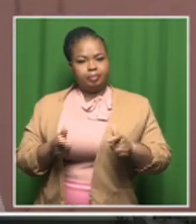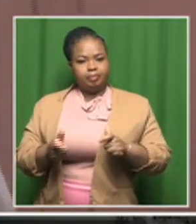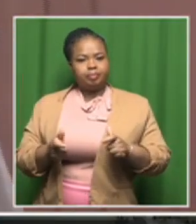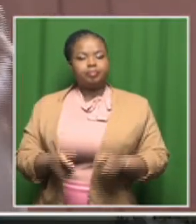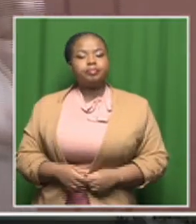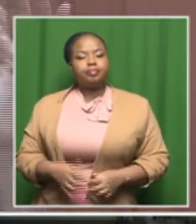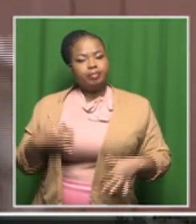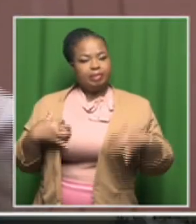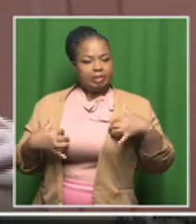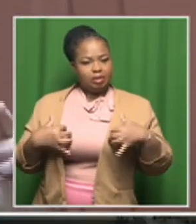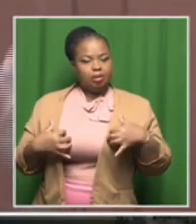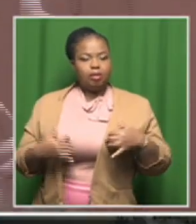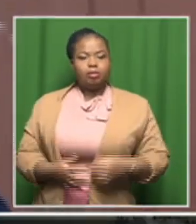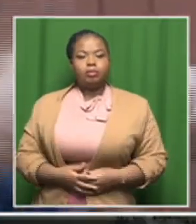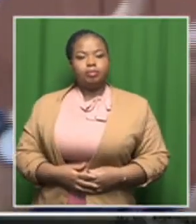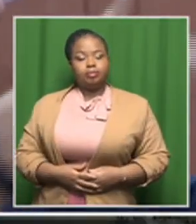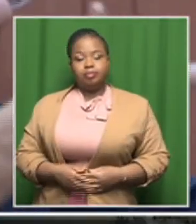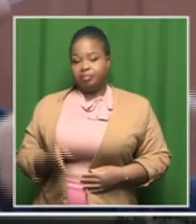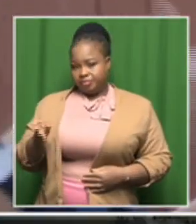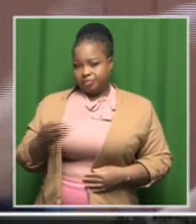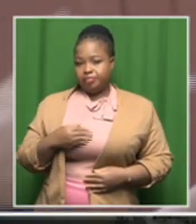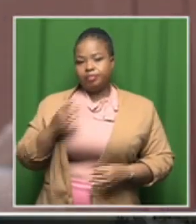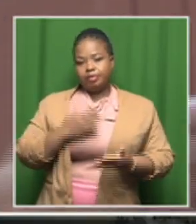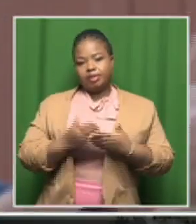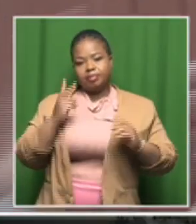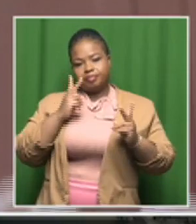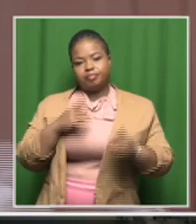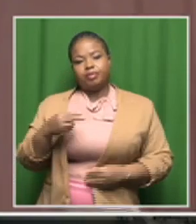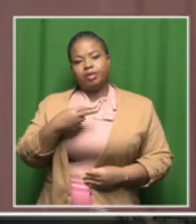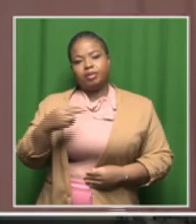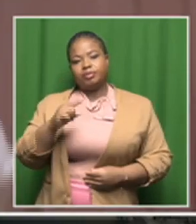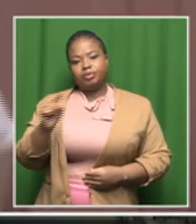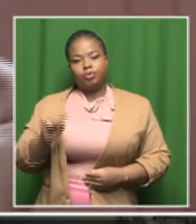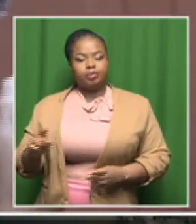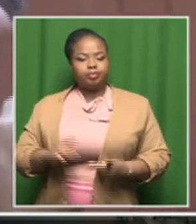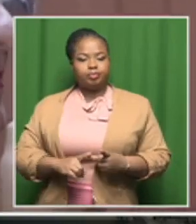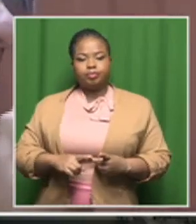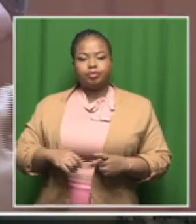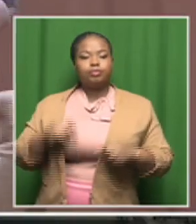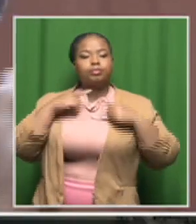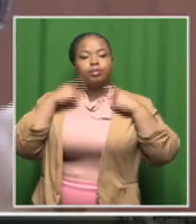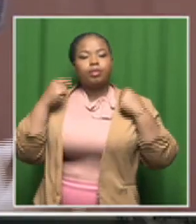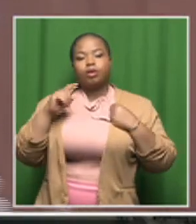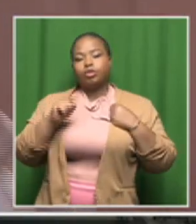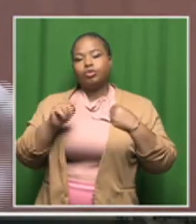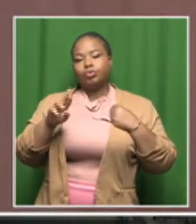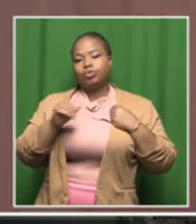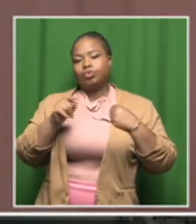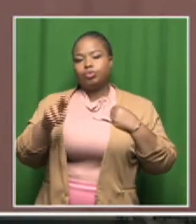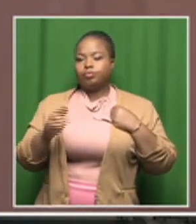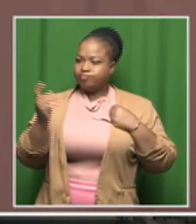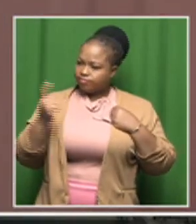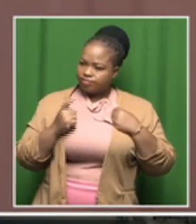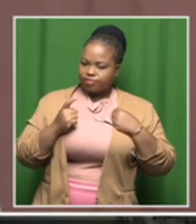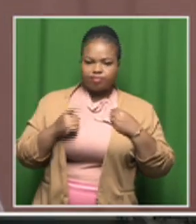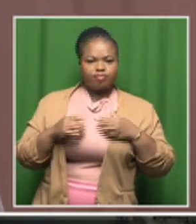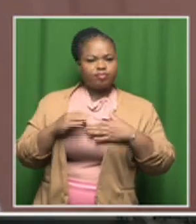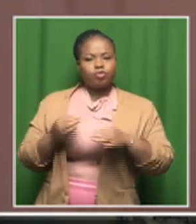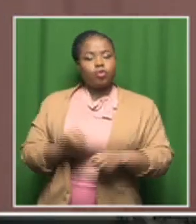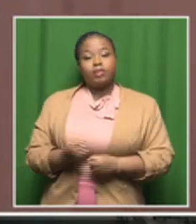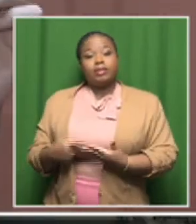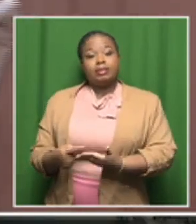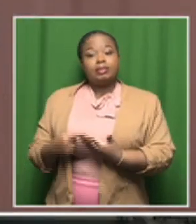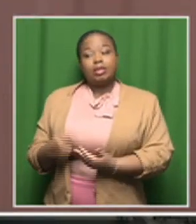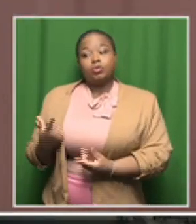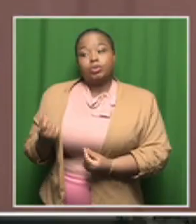whole excitement, and she would have her guests. I mean, Helen Ziller, Desmond Tutu would come onto the stage. We never discussed what